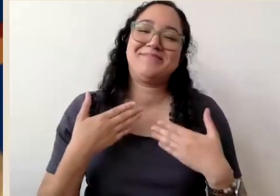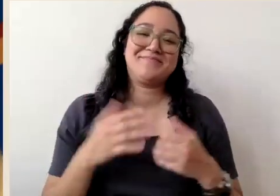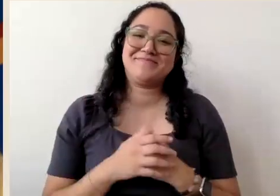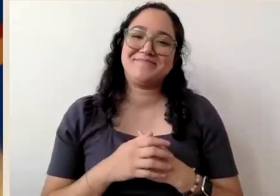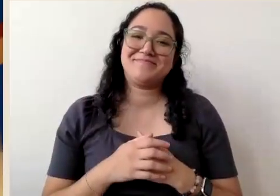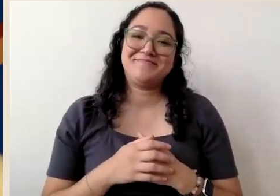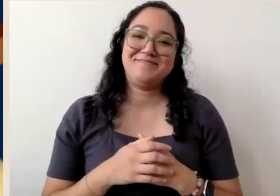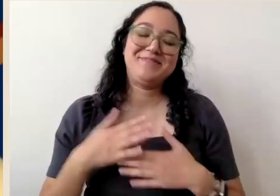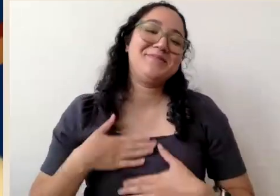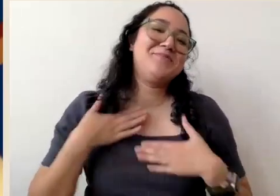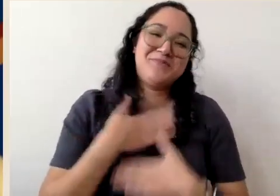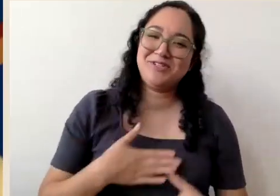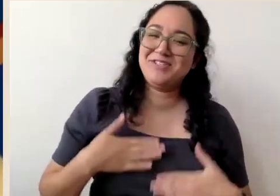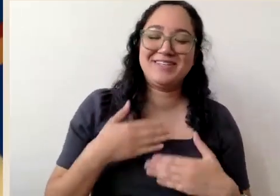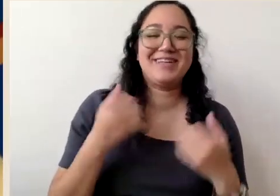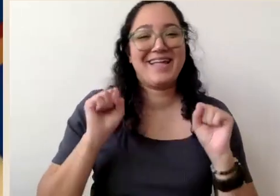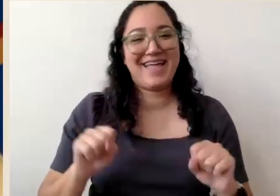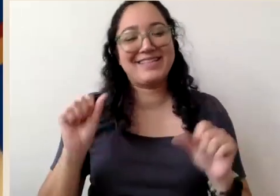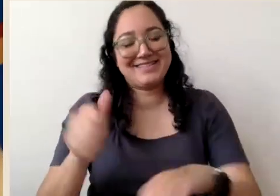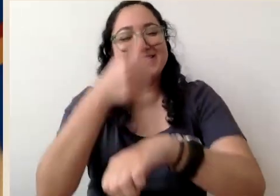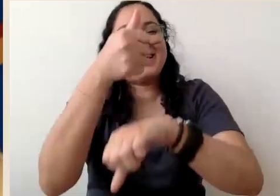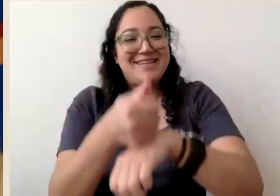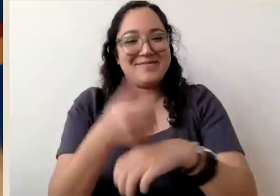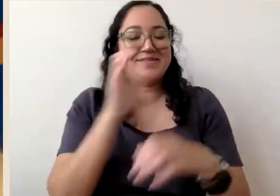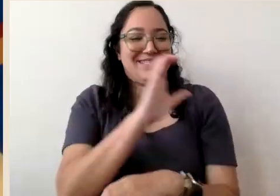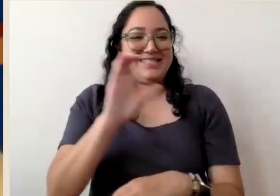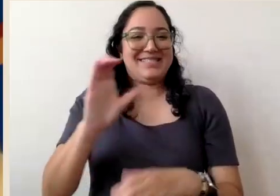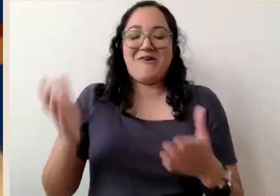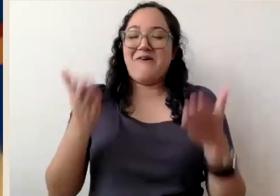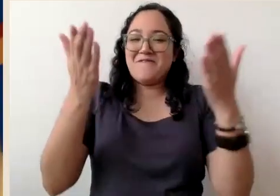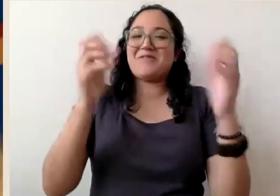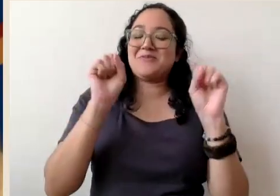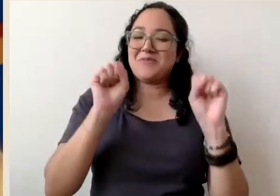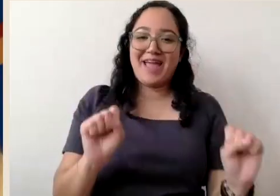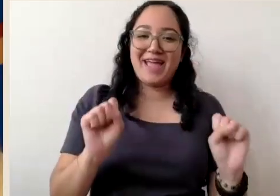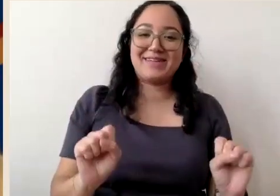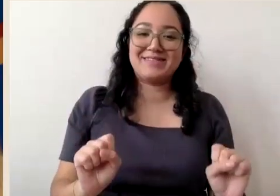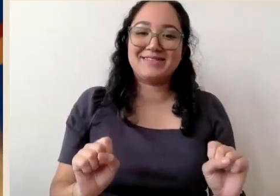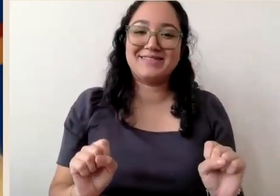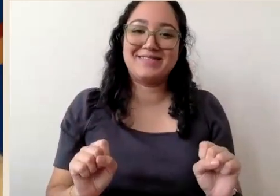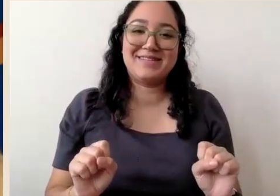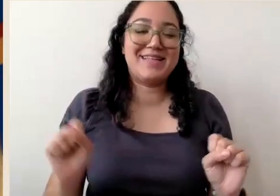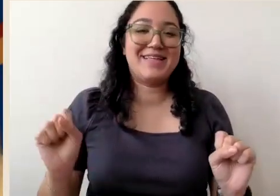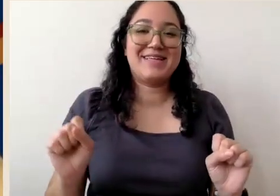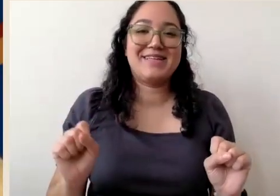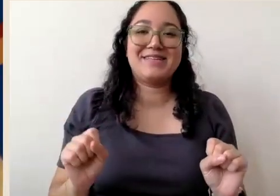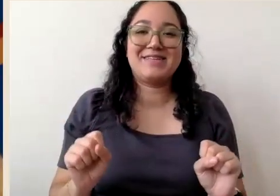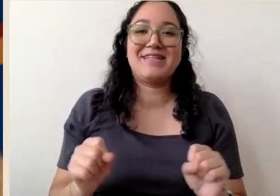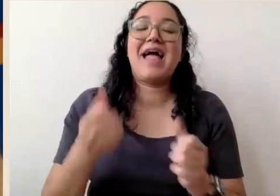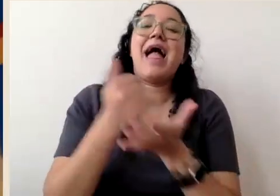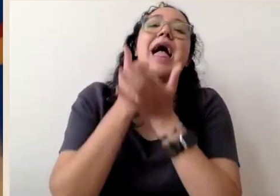for the platform that CCC offers to aid the profession,